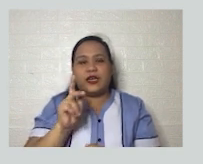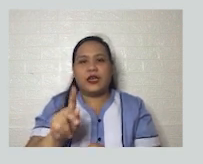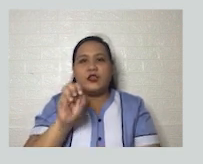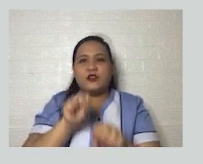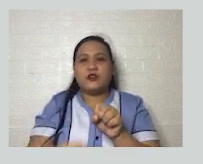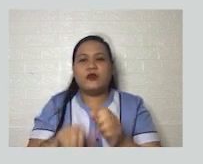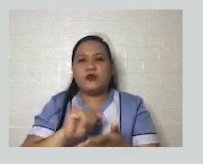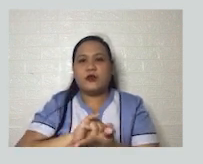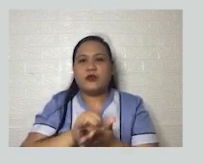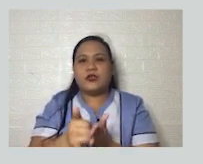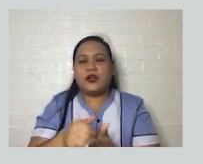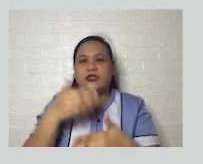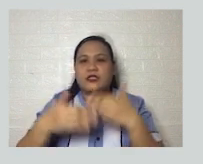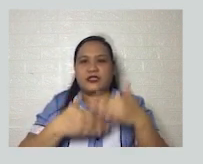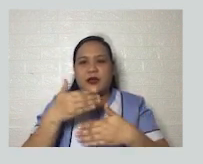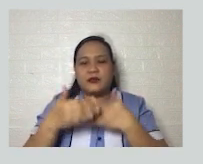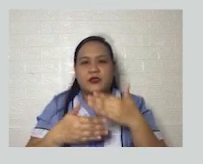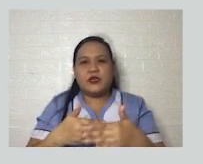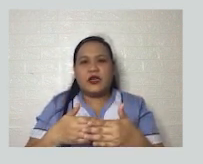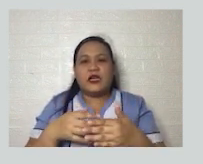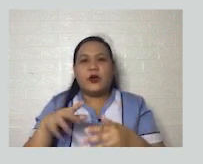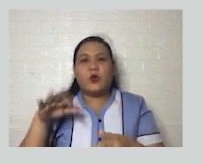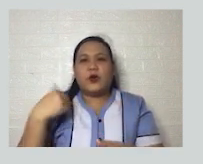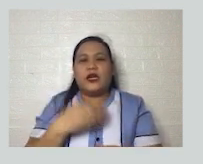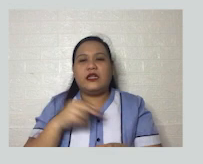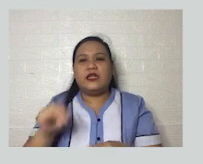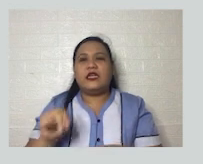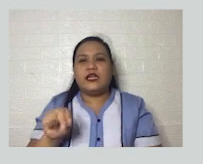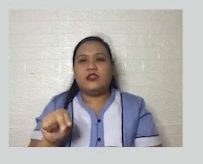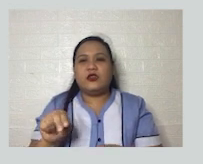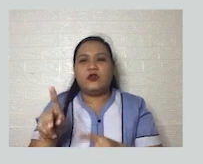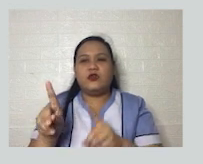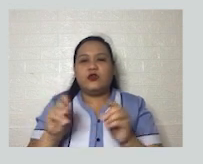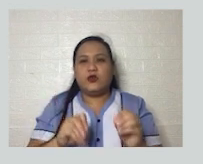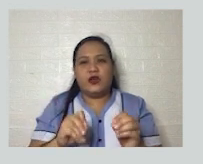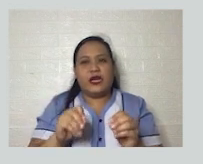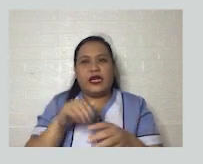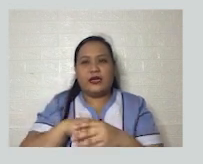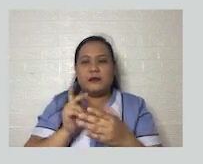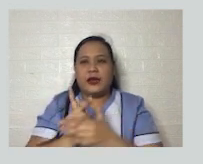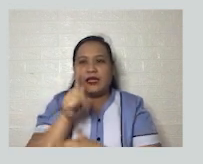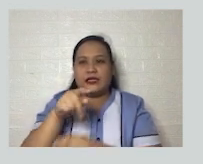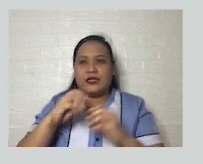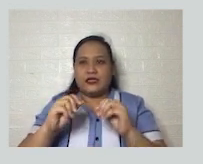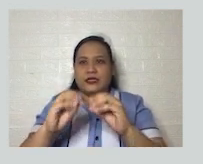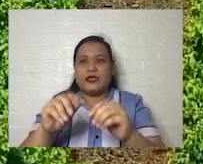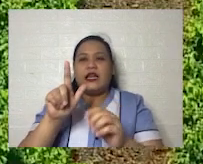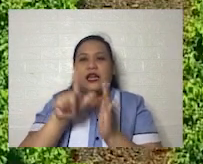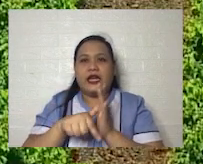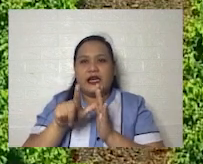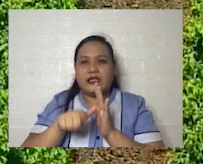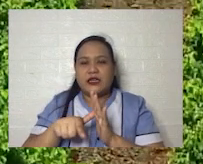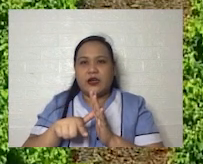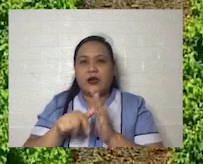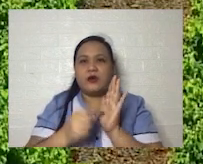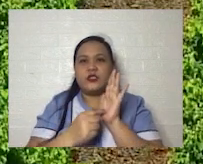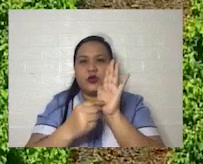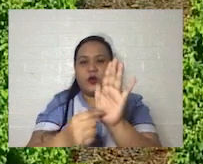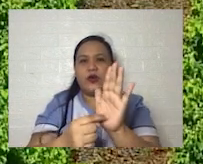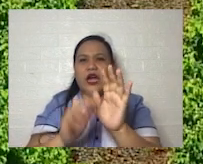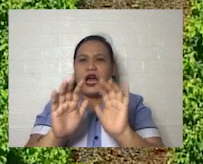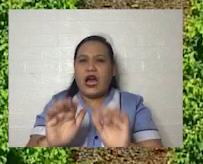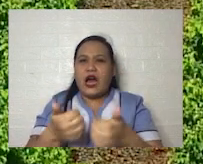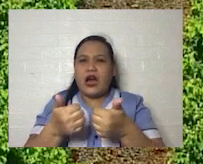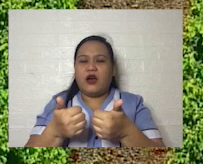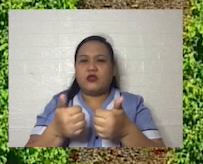All right, so those are the steps that we need to perform when sowing seeds. Later,